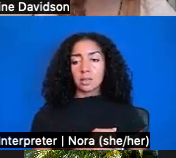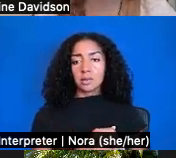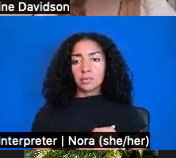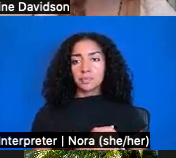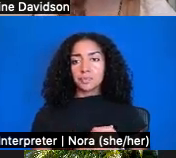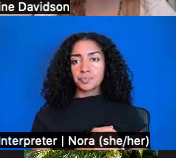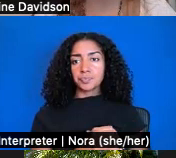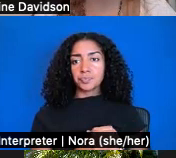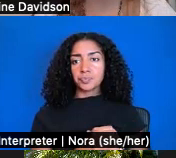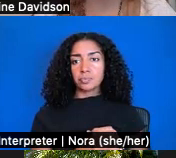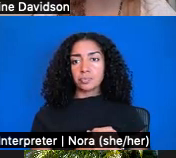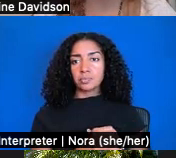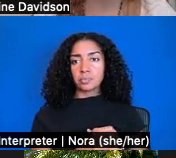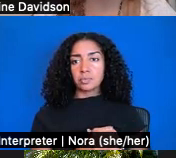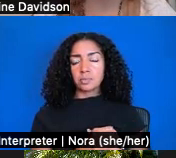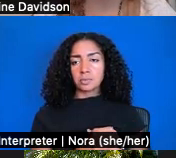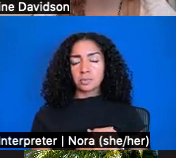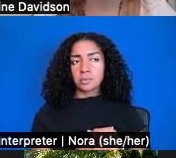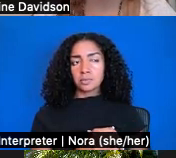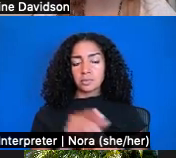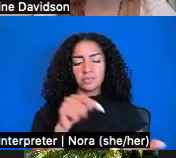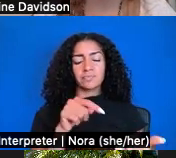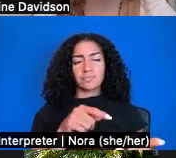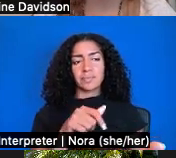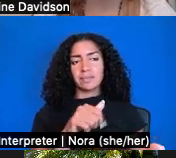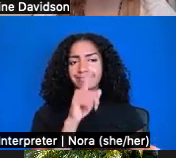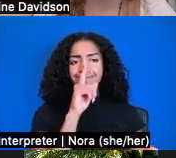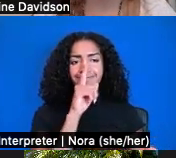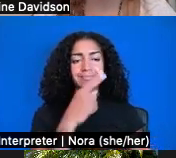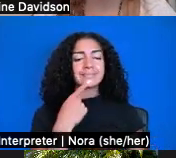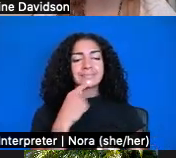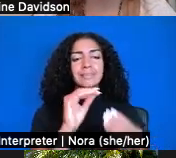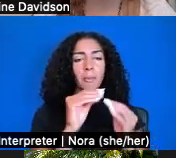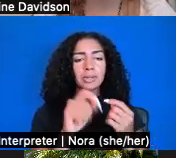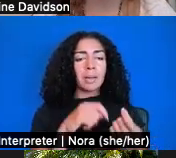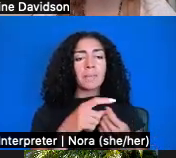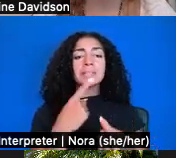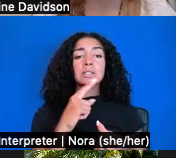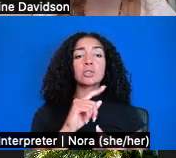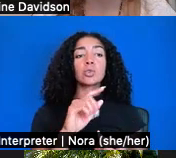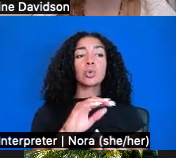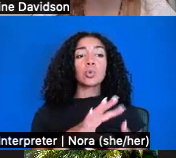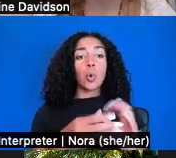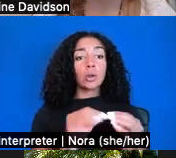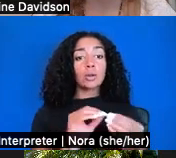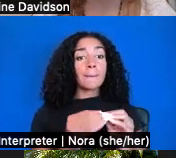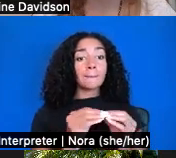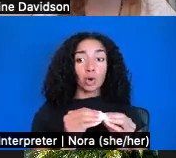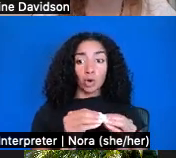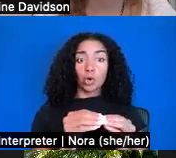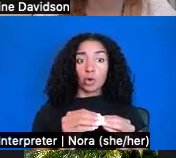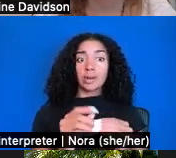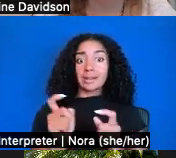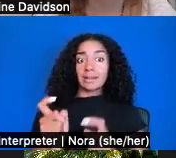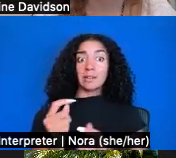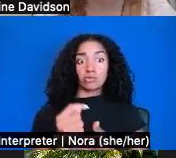Okay, so it's not saying it's exactly, it's just saying total number granted discharge by court is